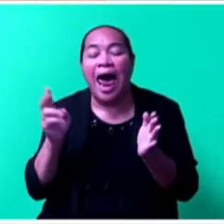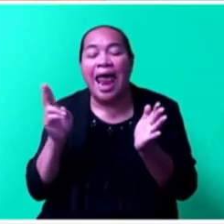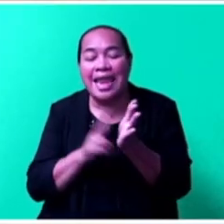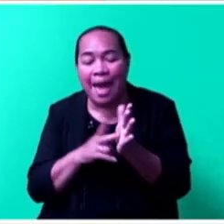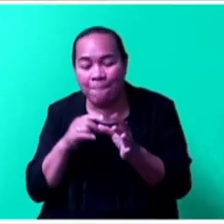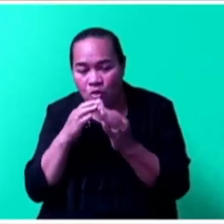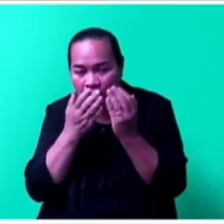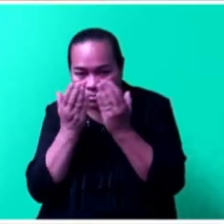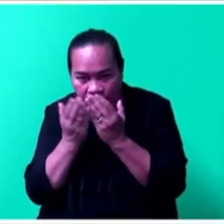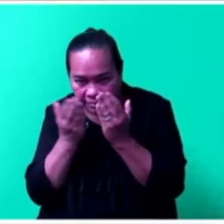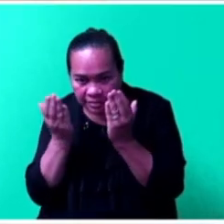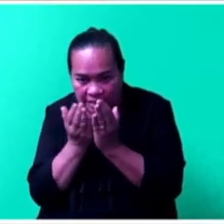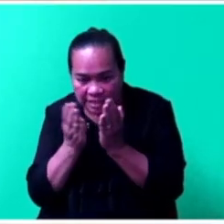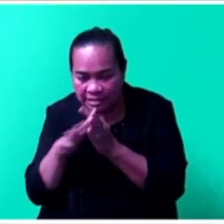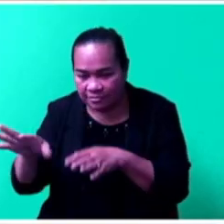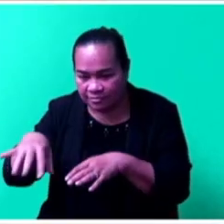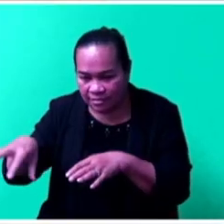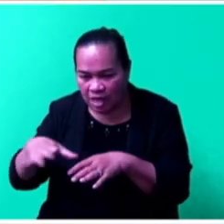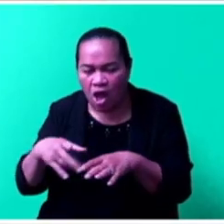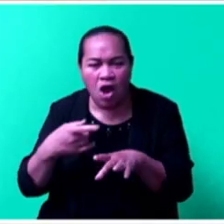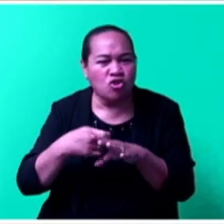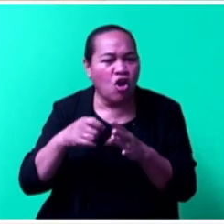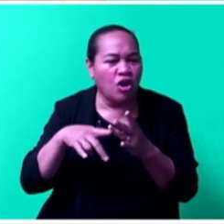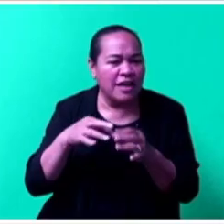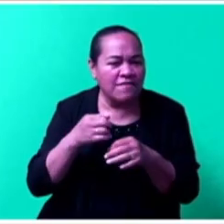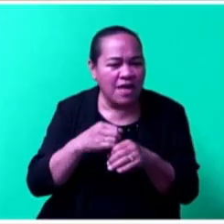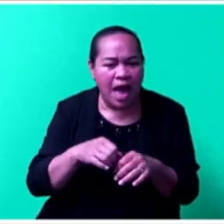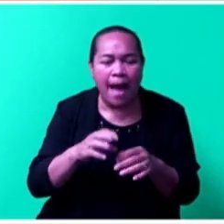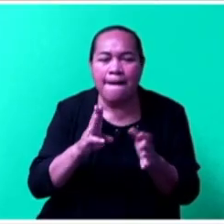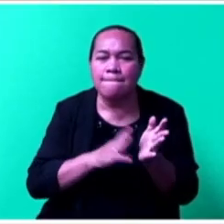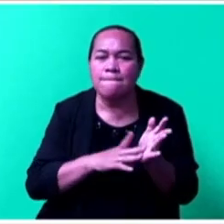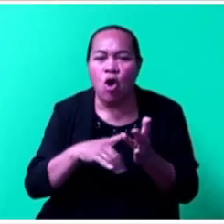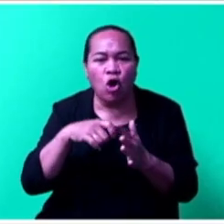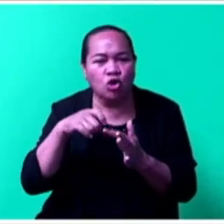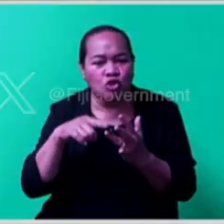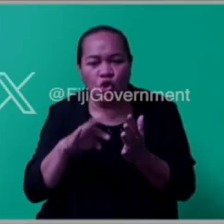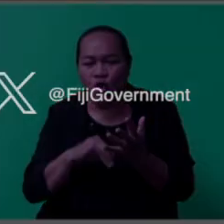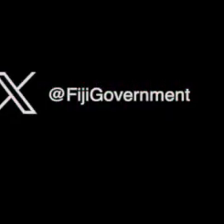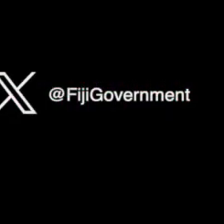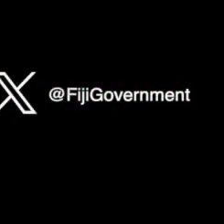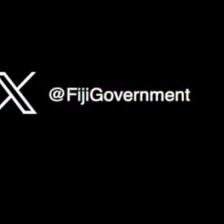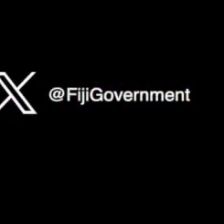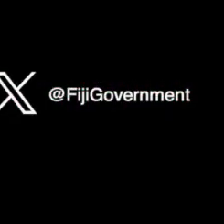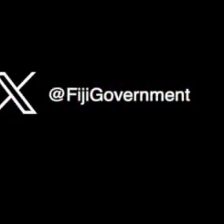Muslim League, and Kilkali to Cornivia and Mokosoi Greenfields.